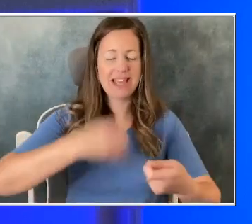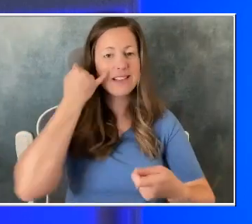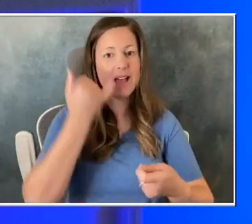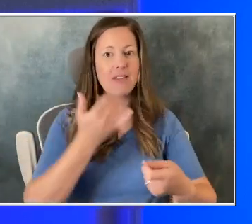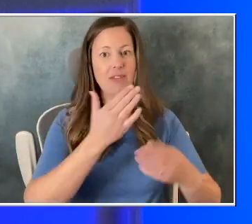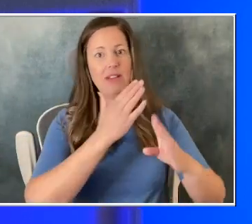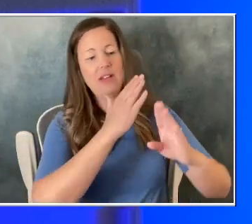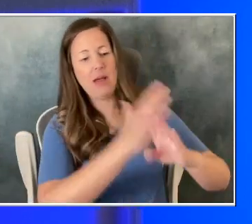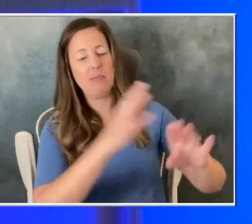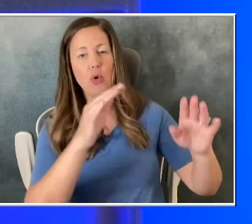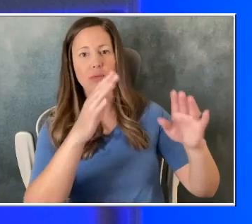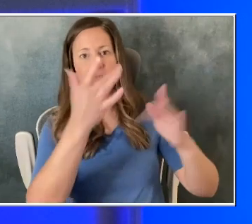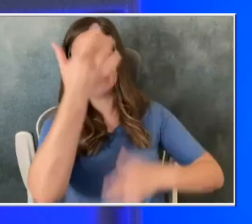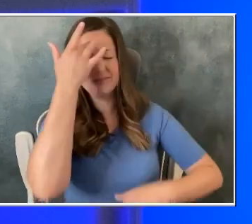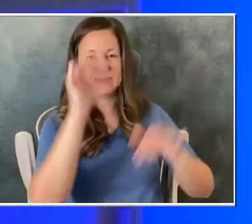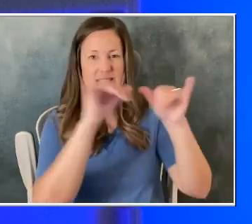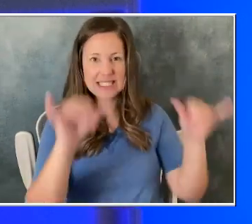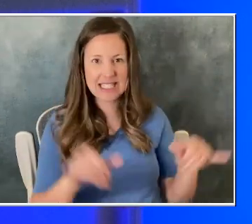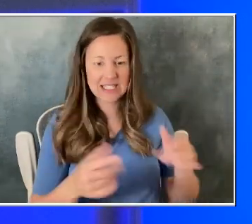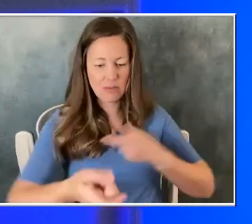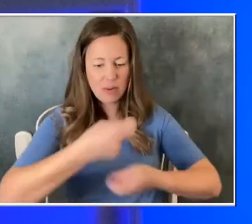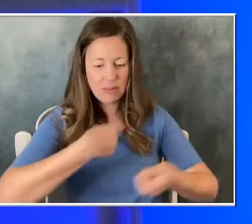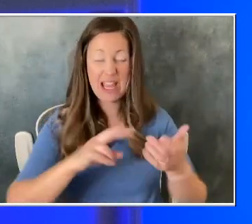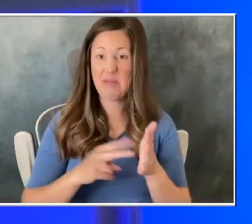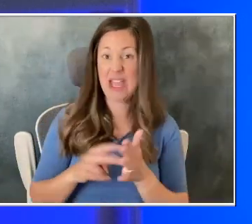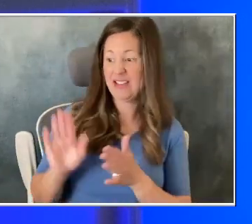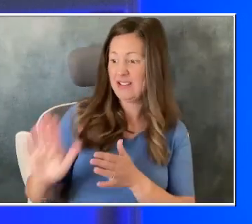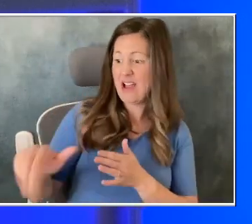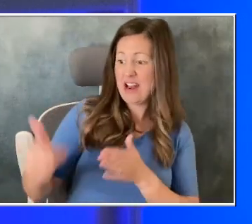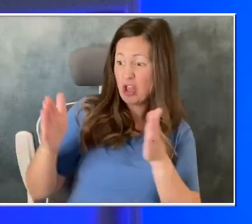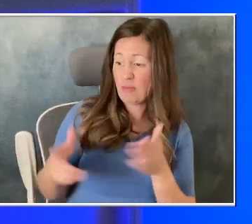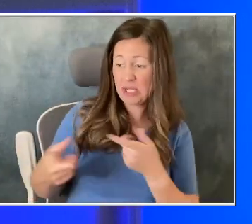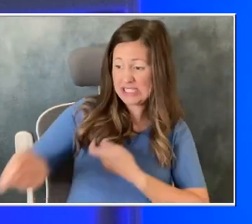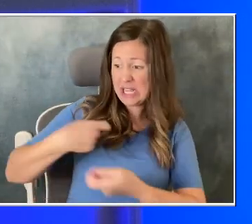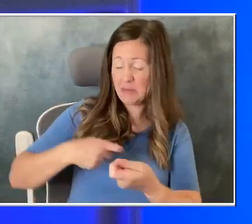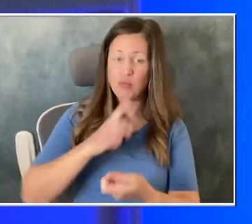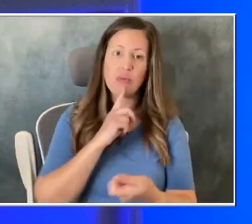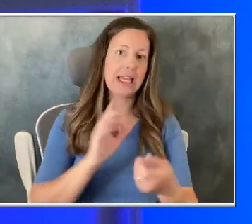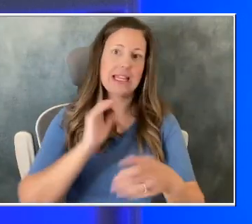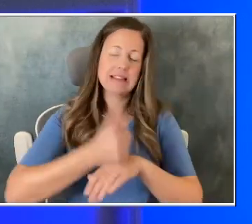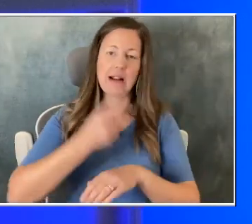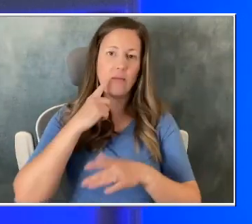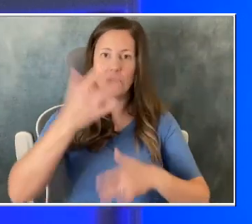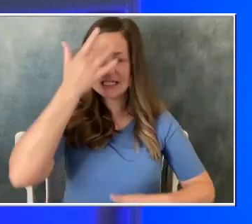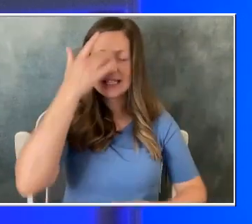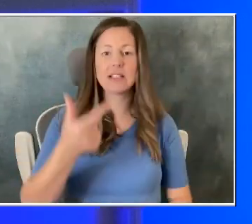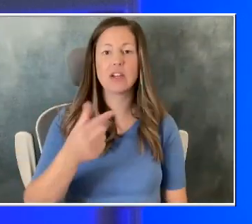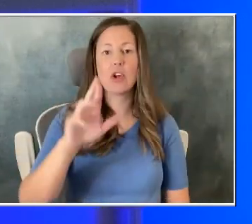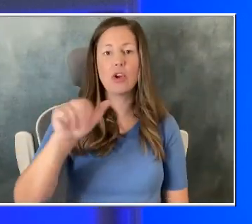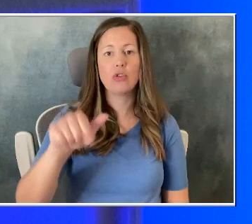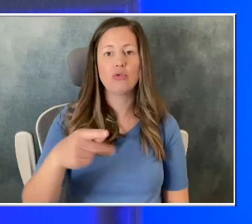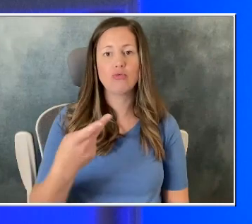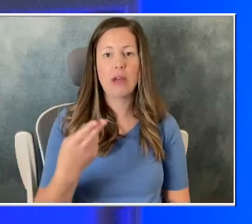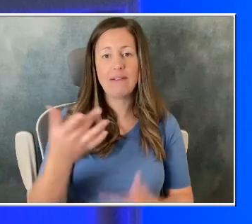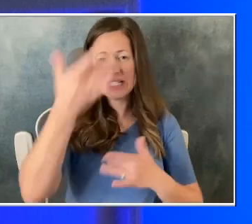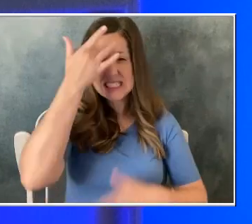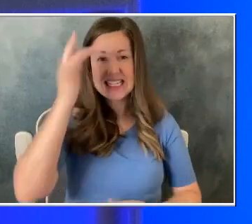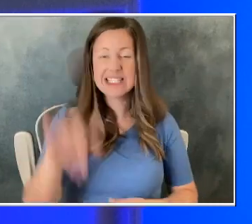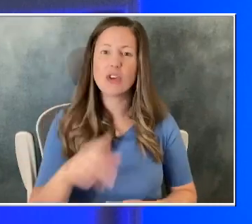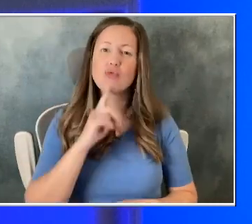system from somebody else. And that's really a setup for an autoimmune disease. Graft versus host disease is a very common complication of